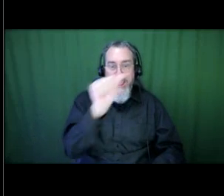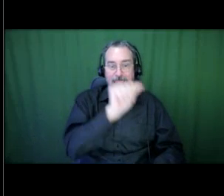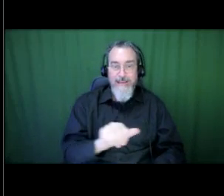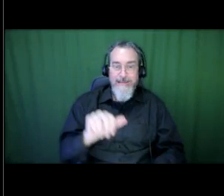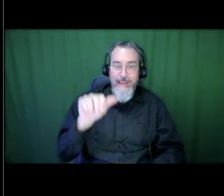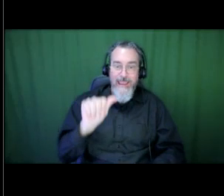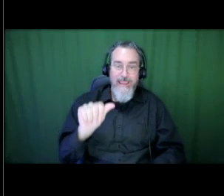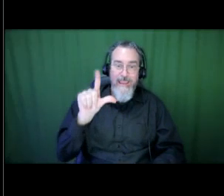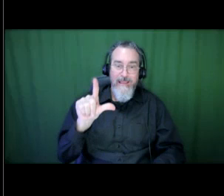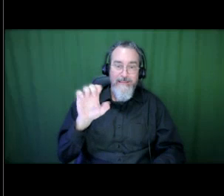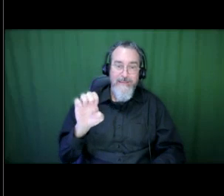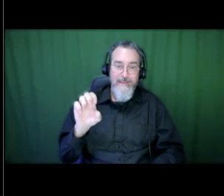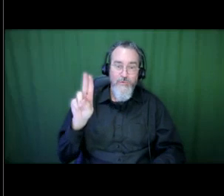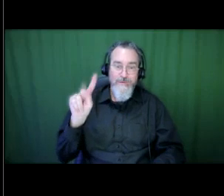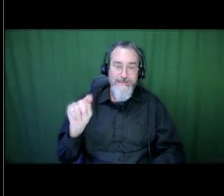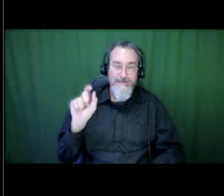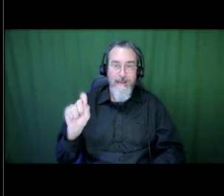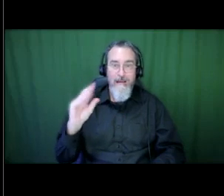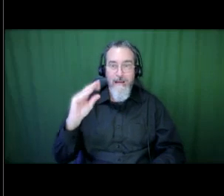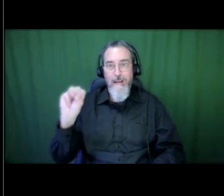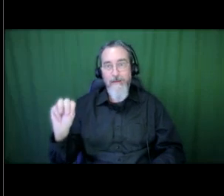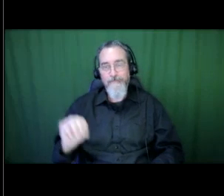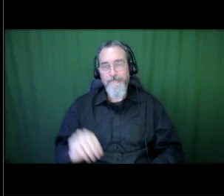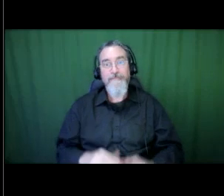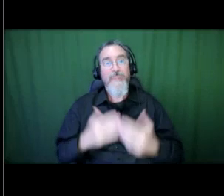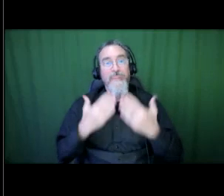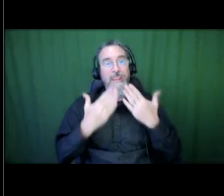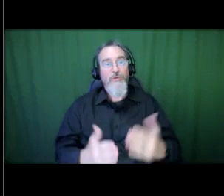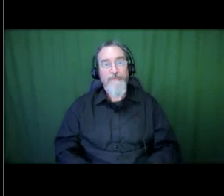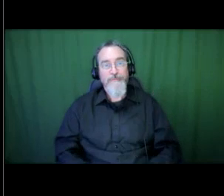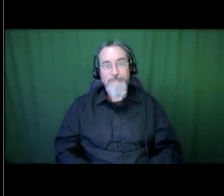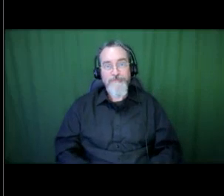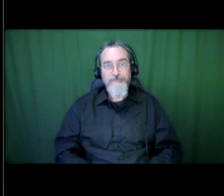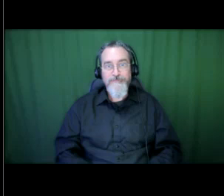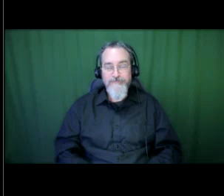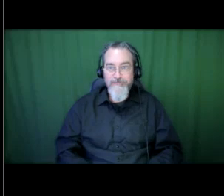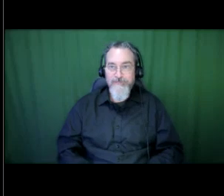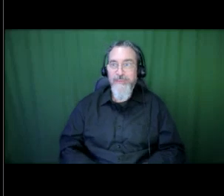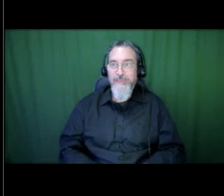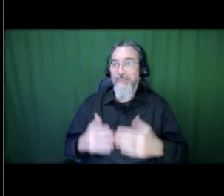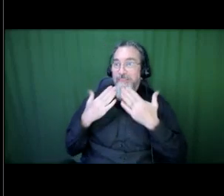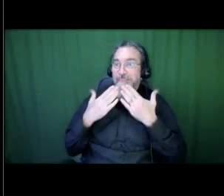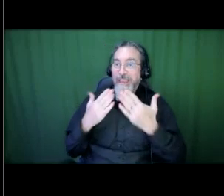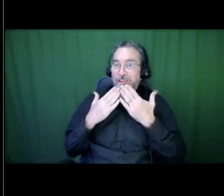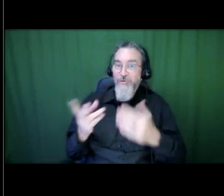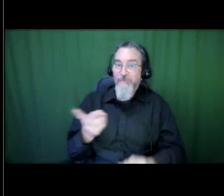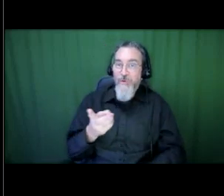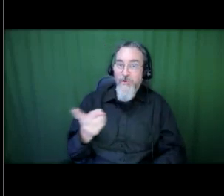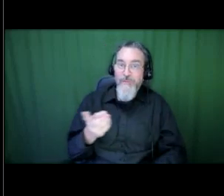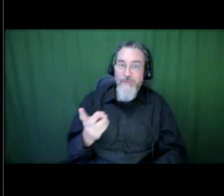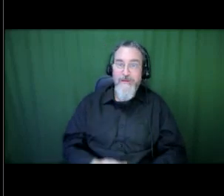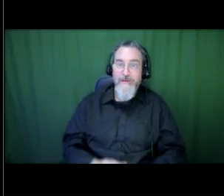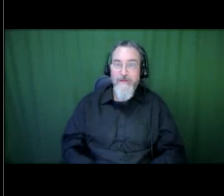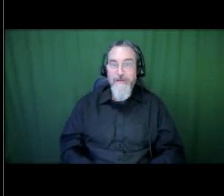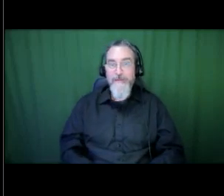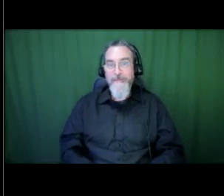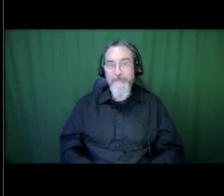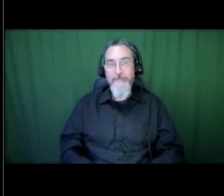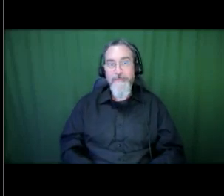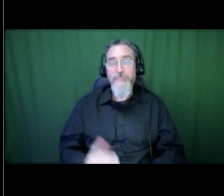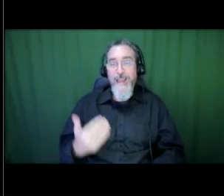guys can reach us there. Thank you. Thank you very much, Hannah, Marie, Haley. We do have